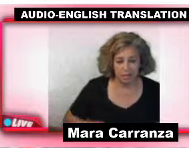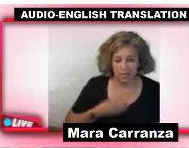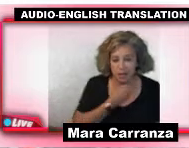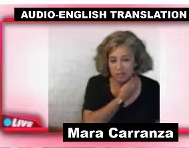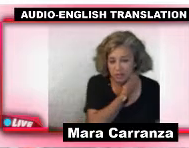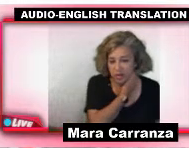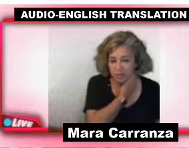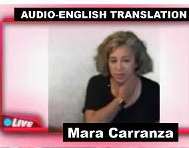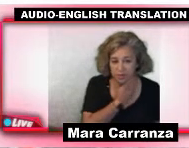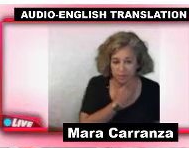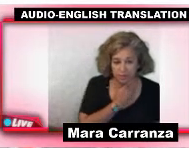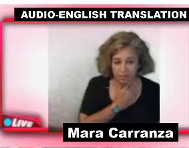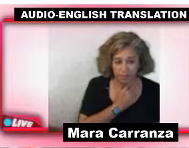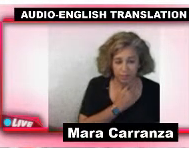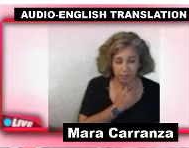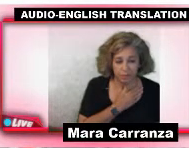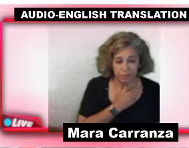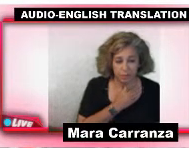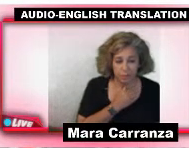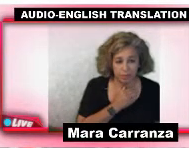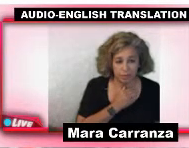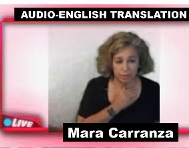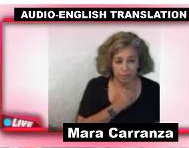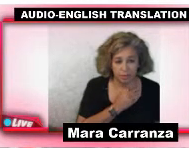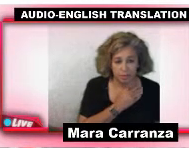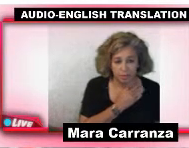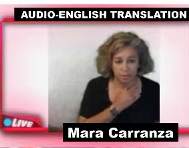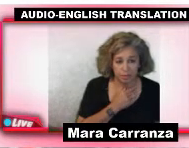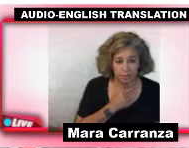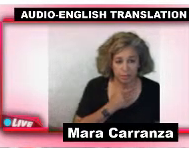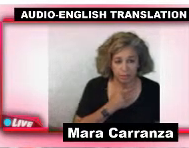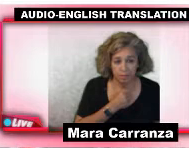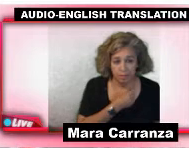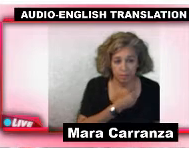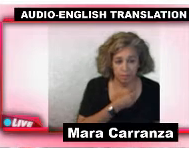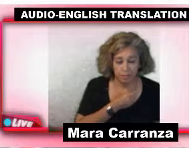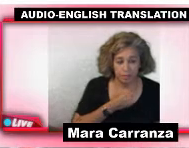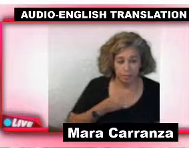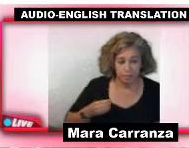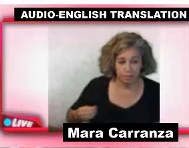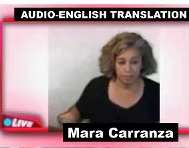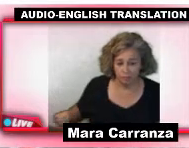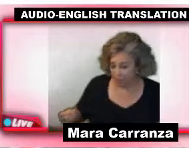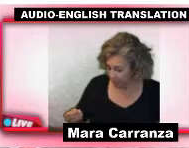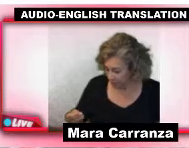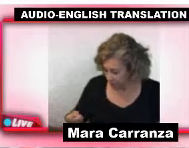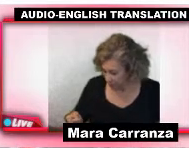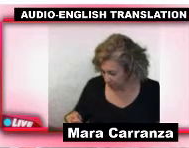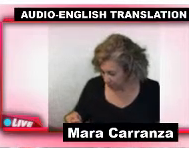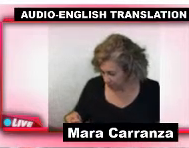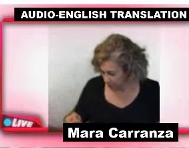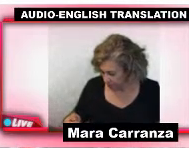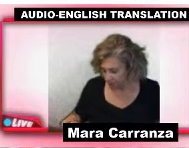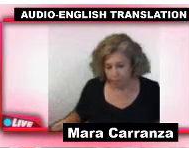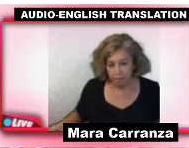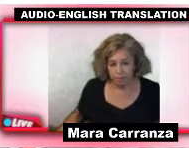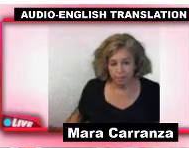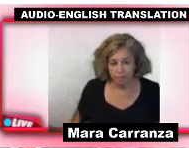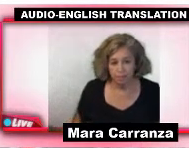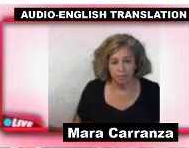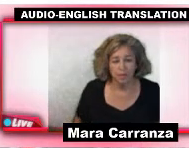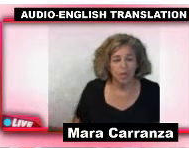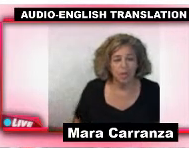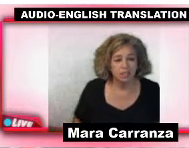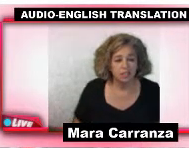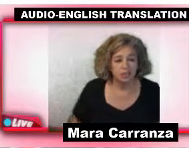said that Donald Trump tiene la mayor aprobación nunca antes vista desde que inició en desde que